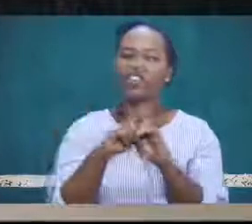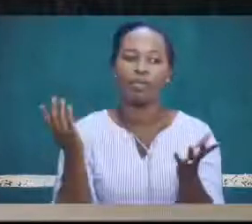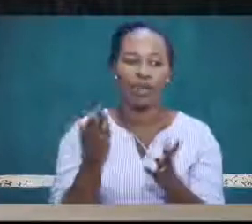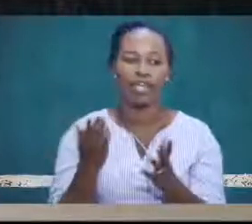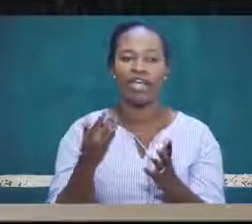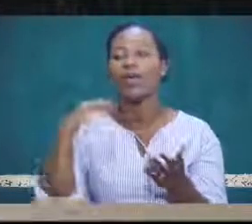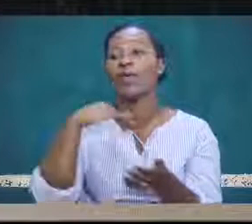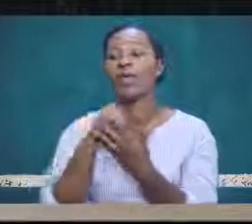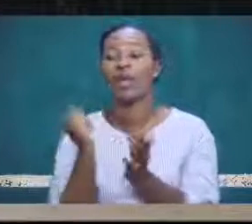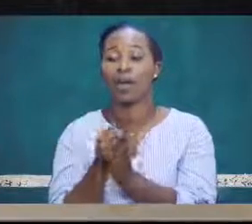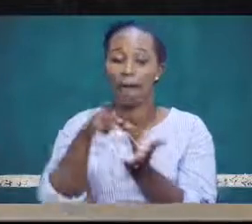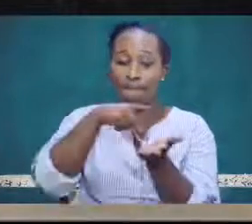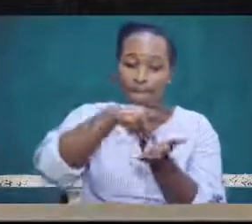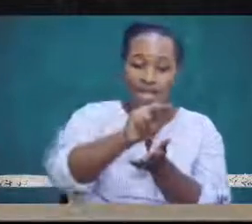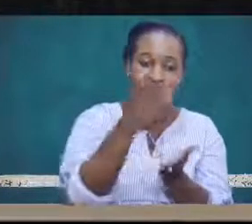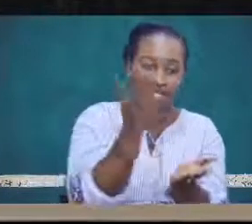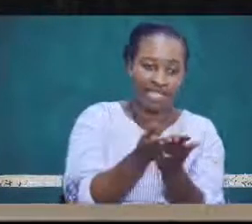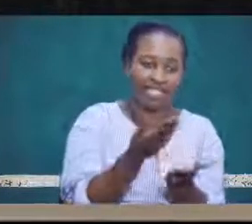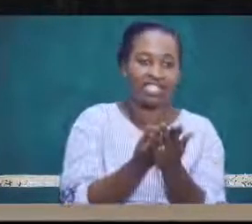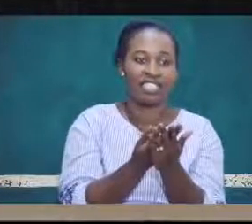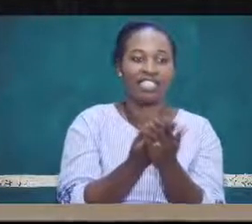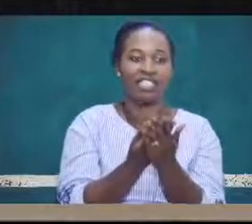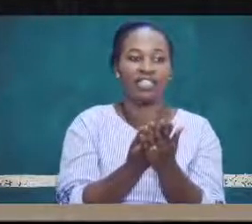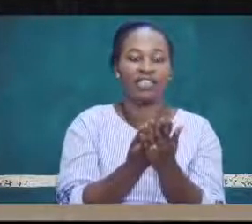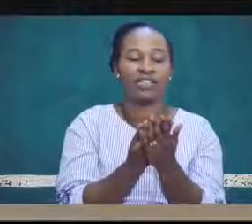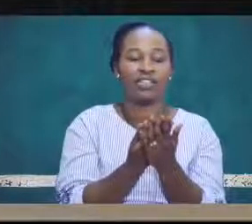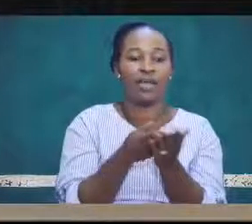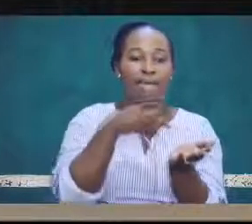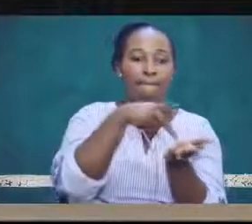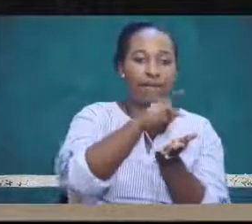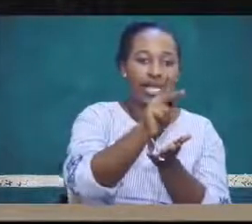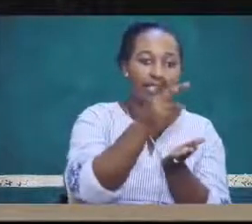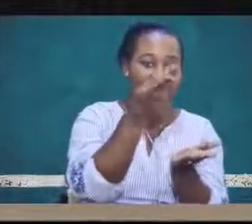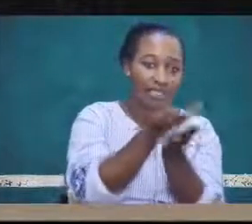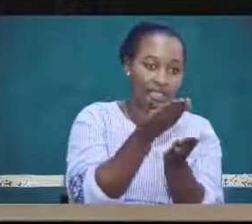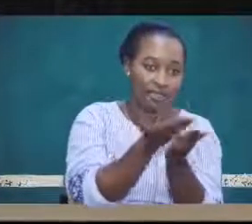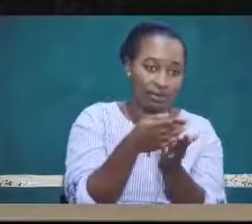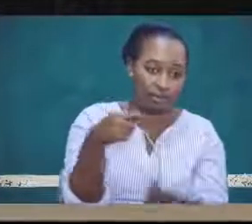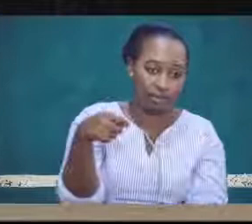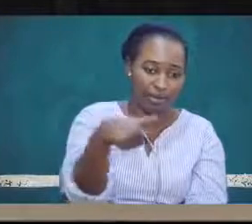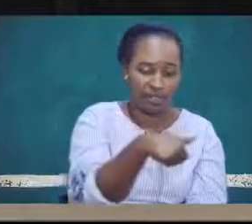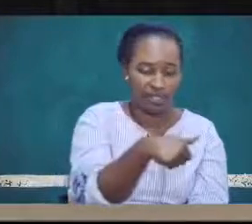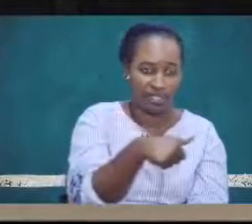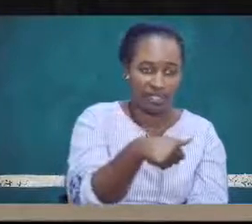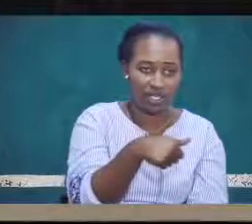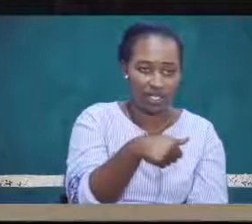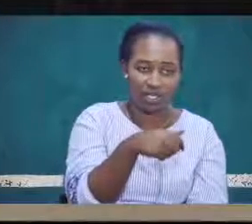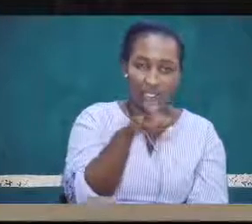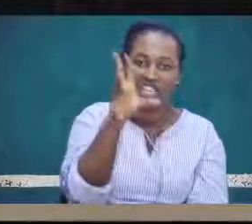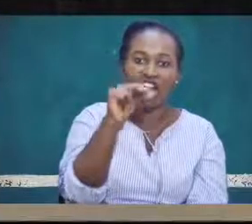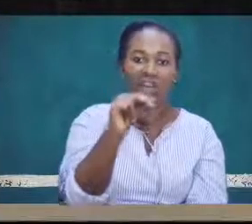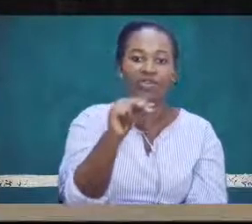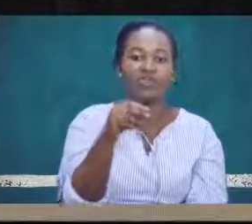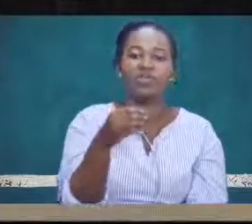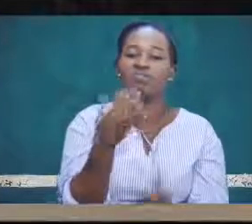It's because price charged here, the price of the commodity, the commodity was given at a